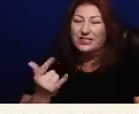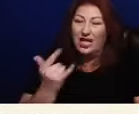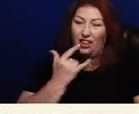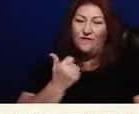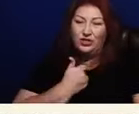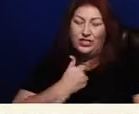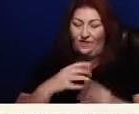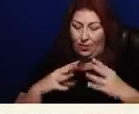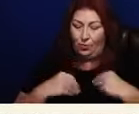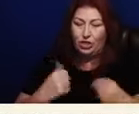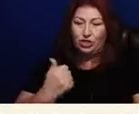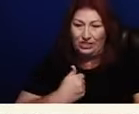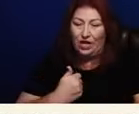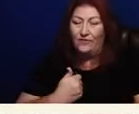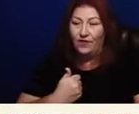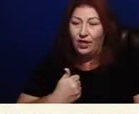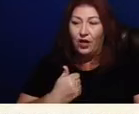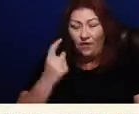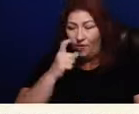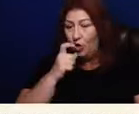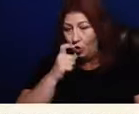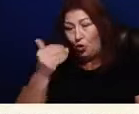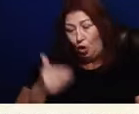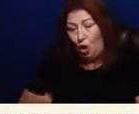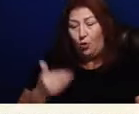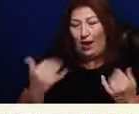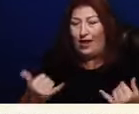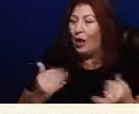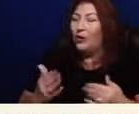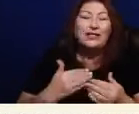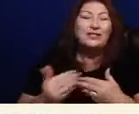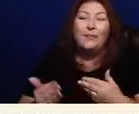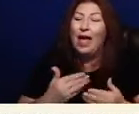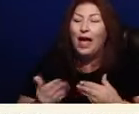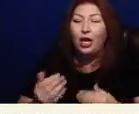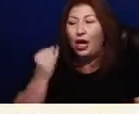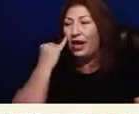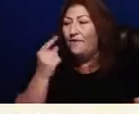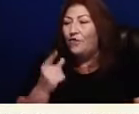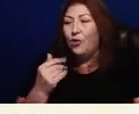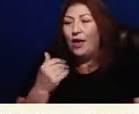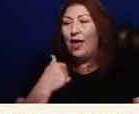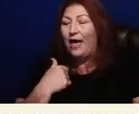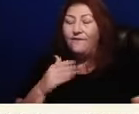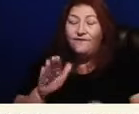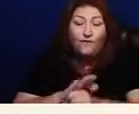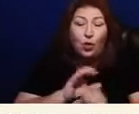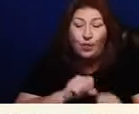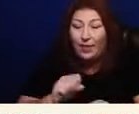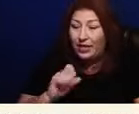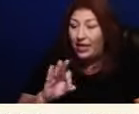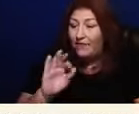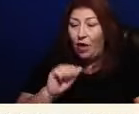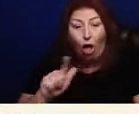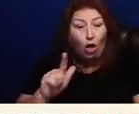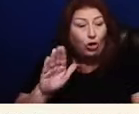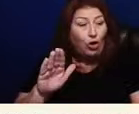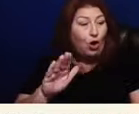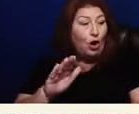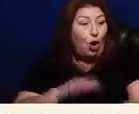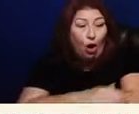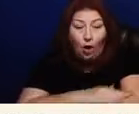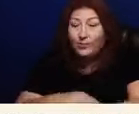yourself exactly as who you are right now. It does not matter if you have full ability of all of your arms and legs. It doesn't matter